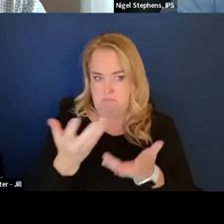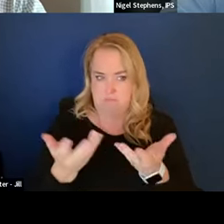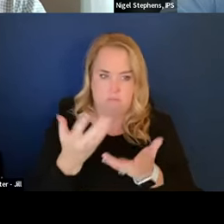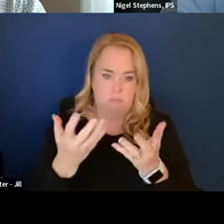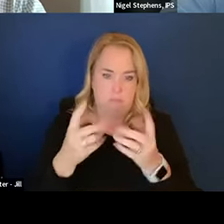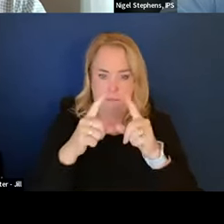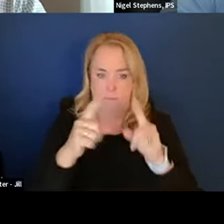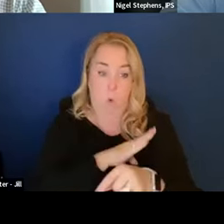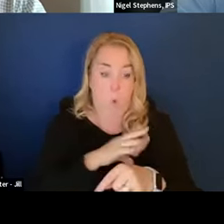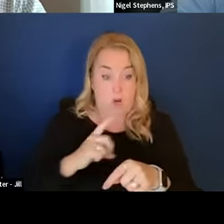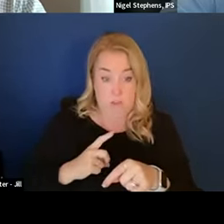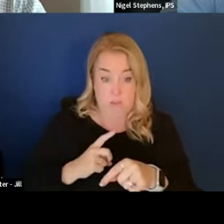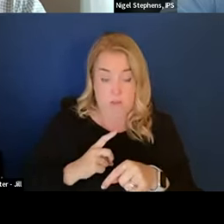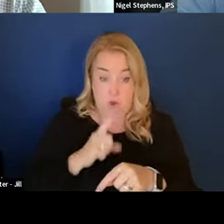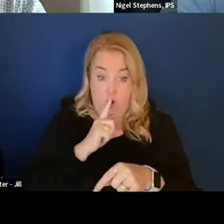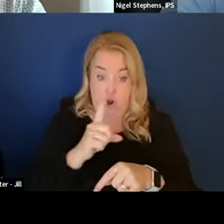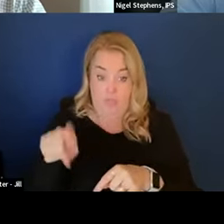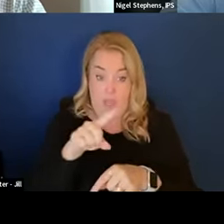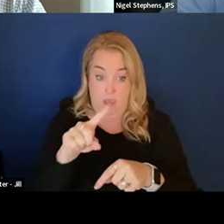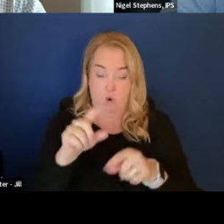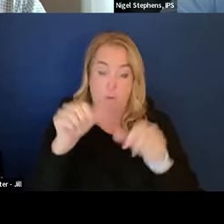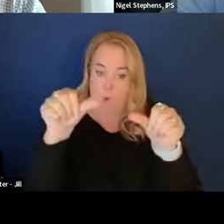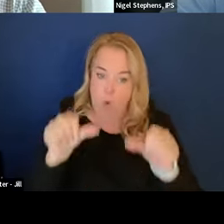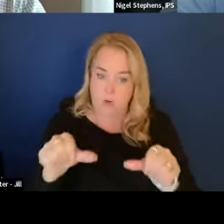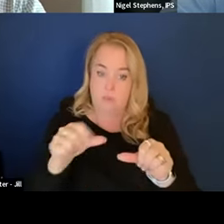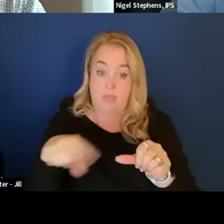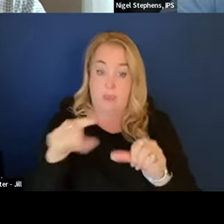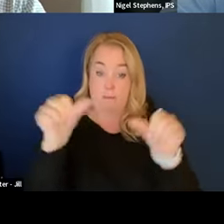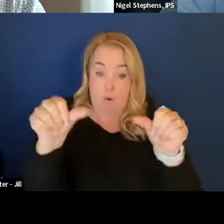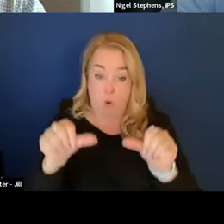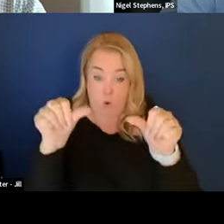boards are they, looking at and posting things on?